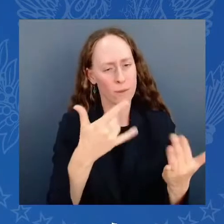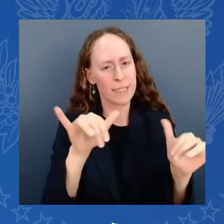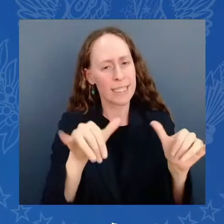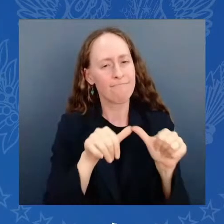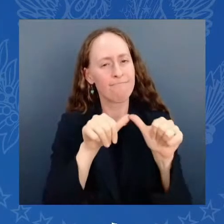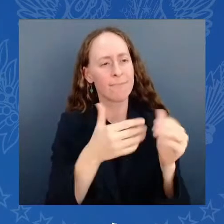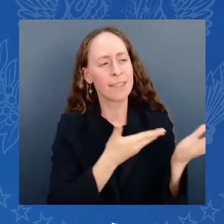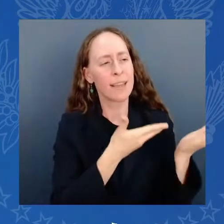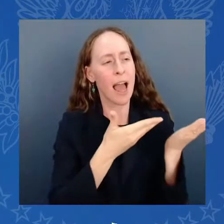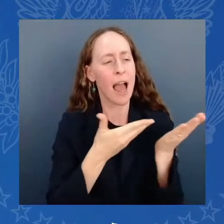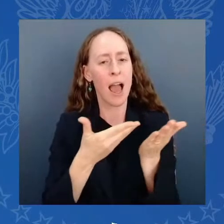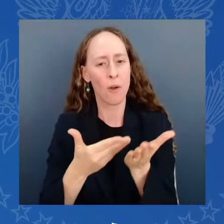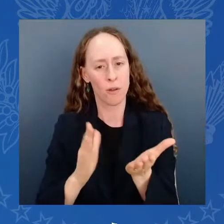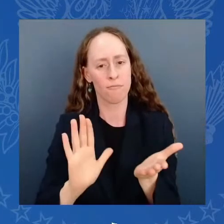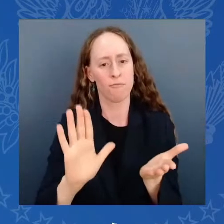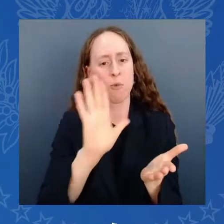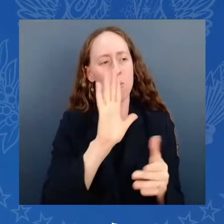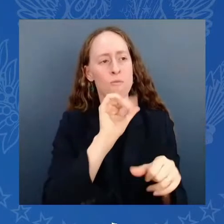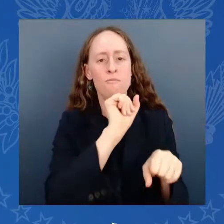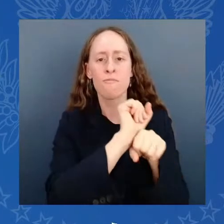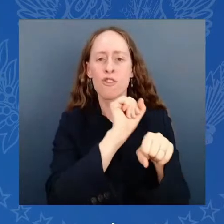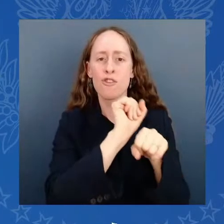well.